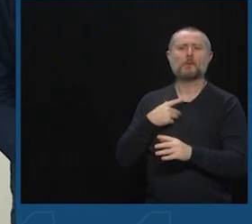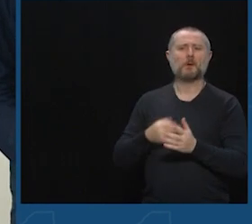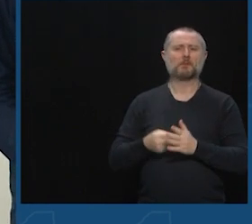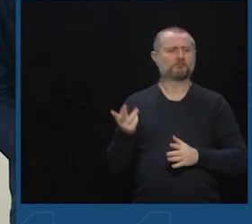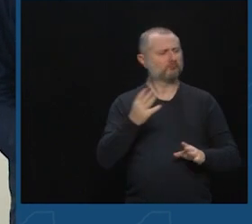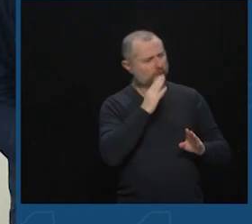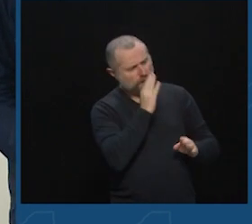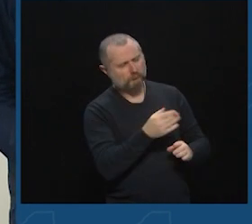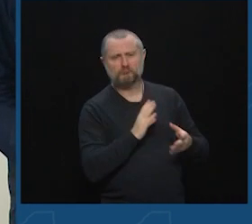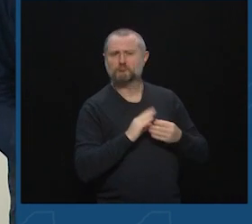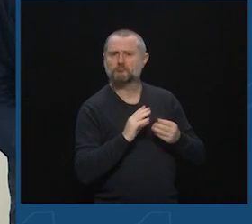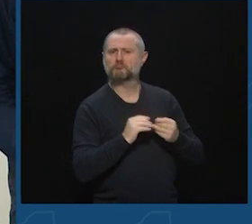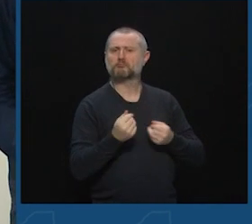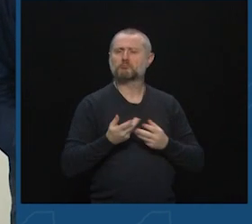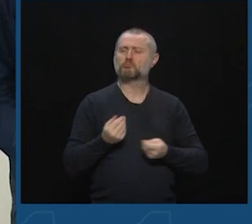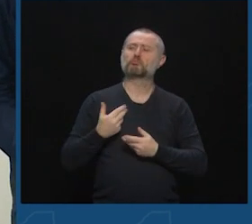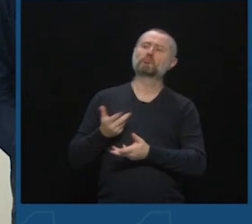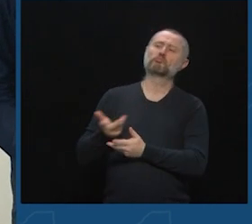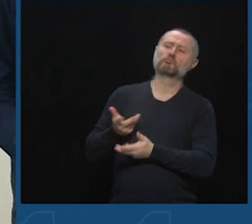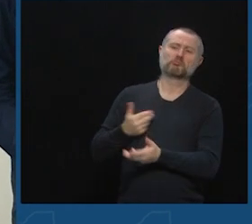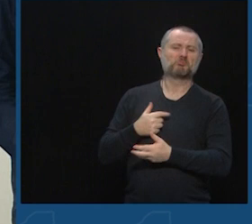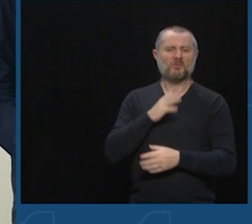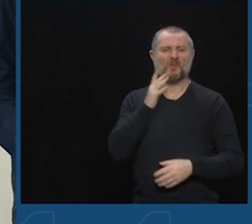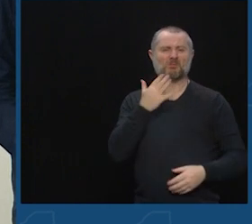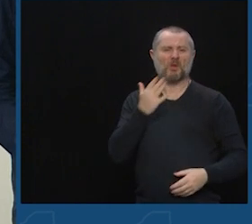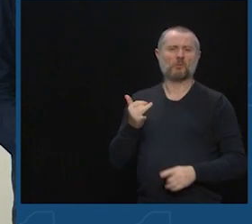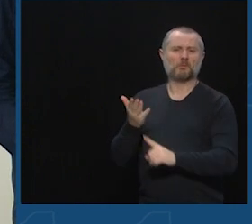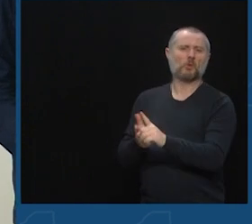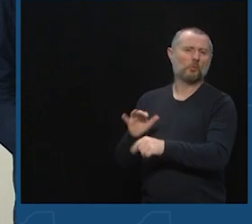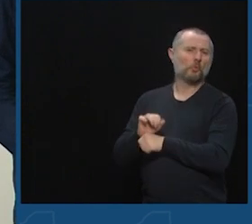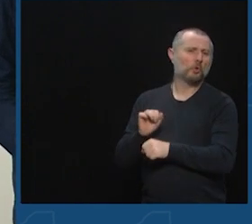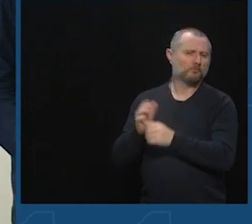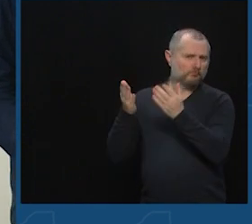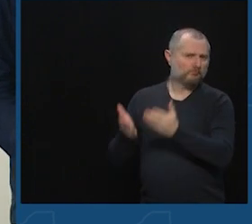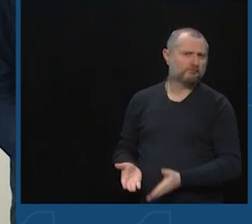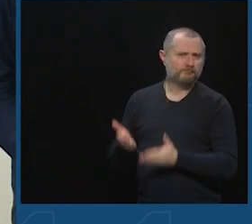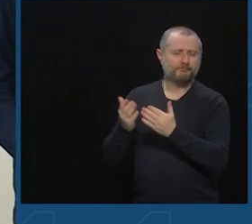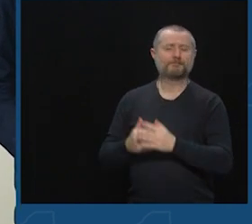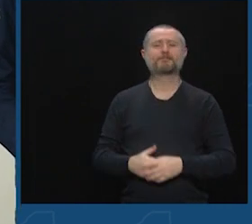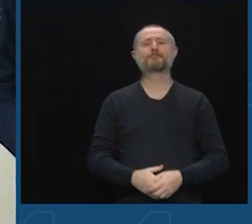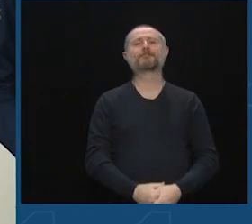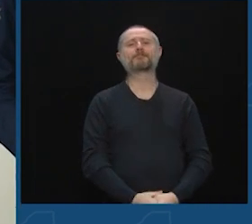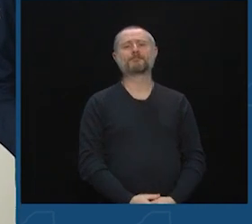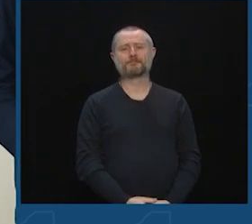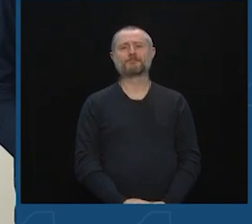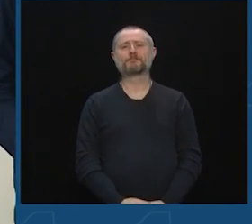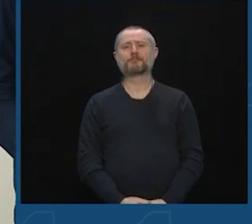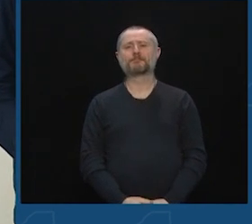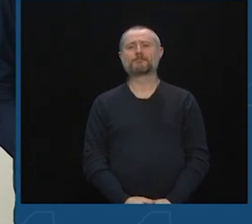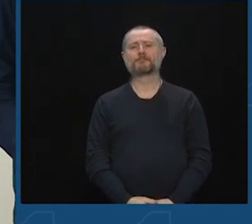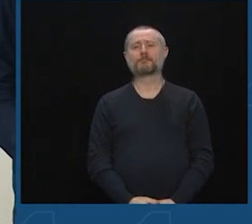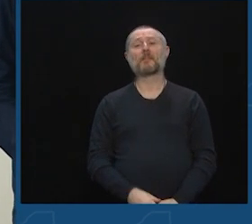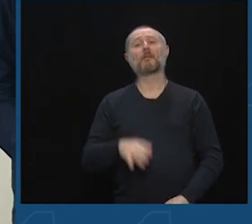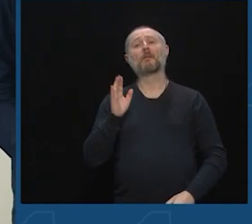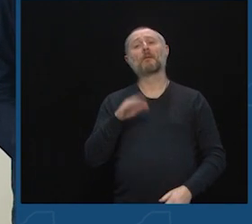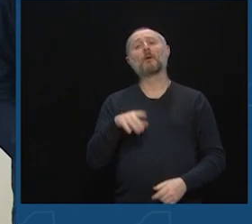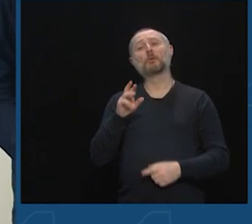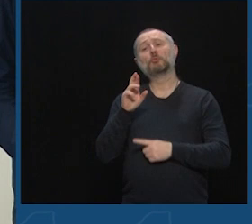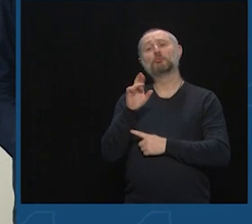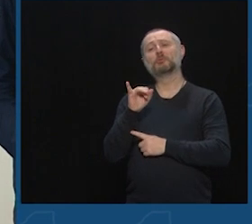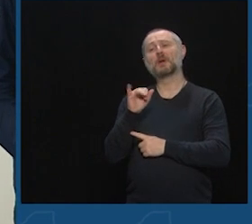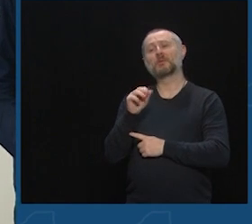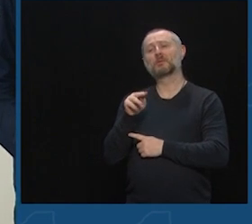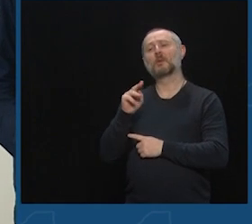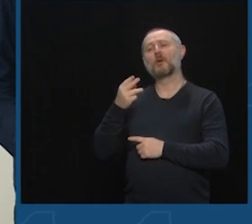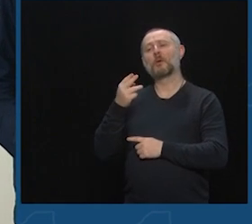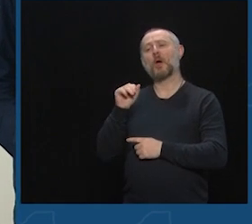of the circumstance. So I want to thank them for all they've done. And you'll be hearing from Ryan Hawthorne, who's the VP of Operations